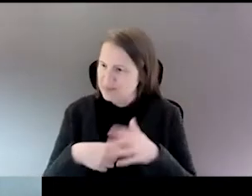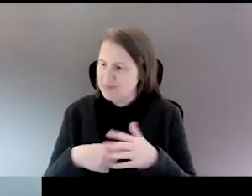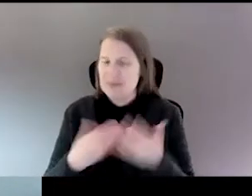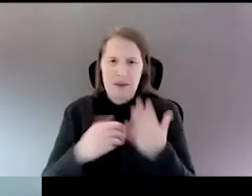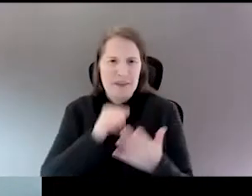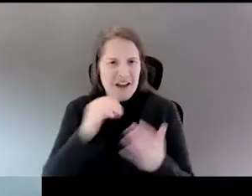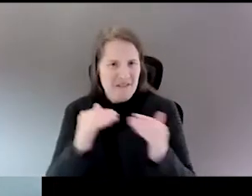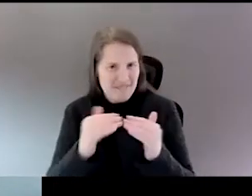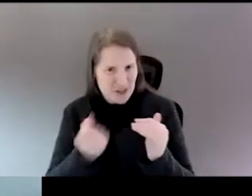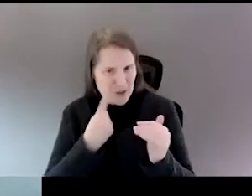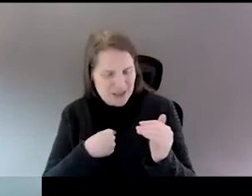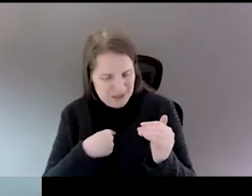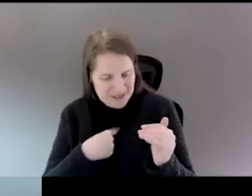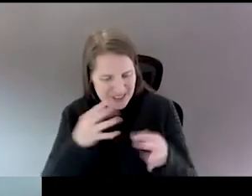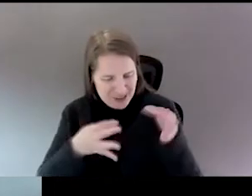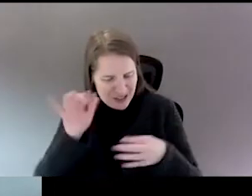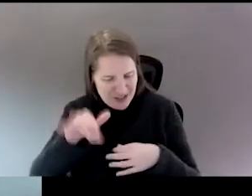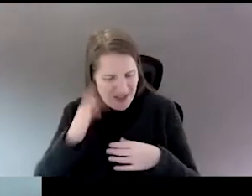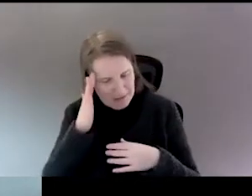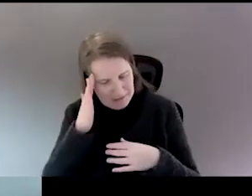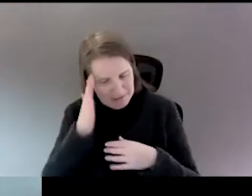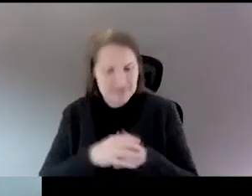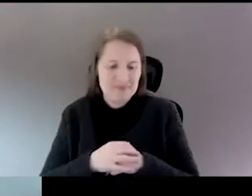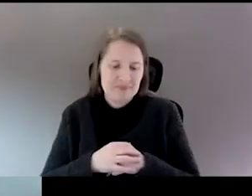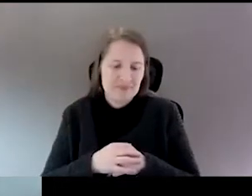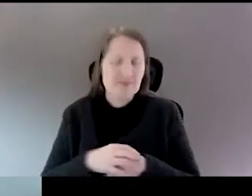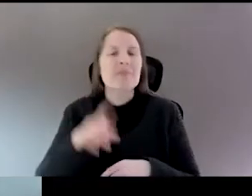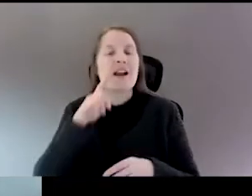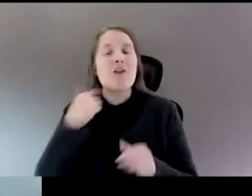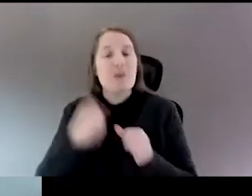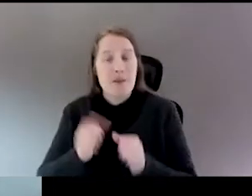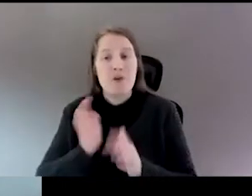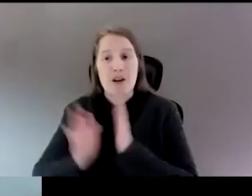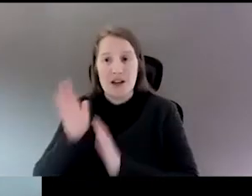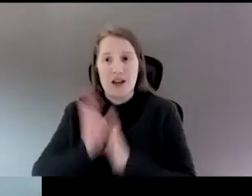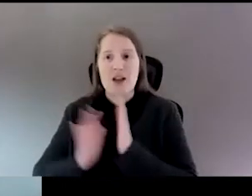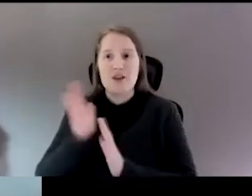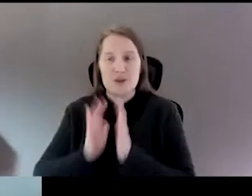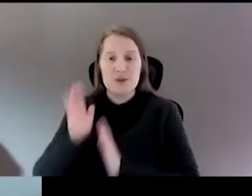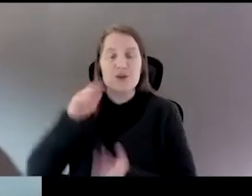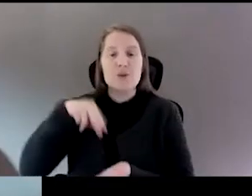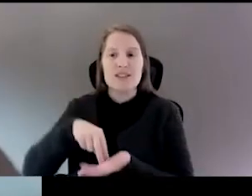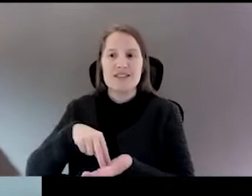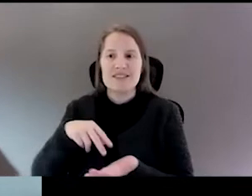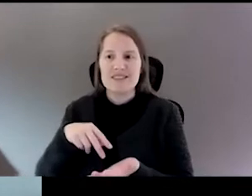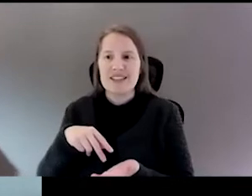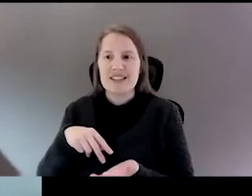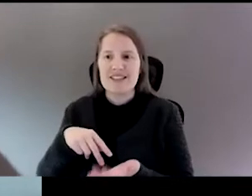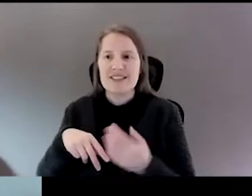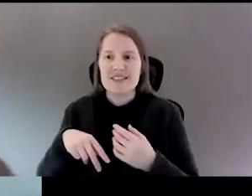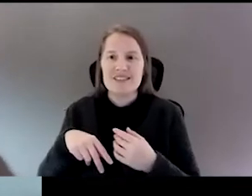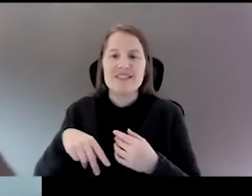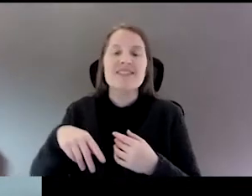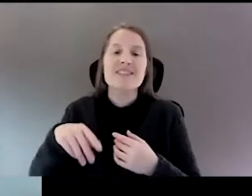but at one point I used to stand by and feel like, well, what can I do to make people understand